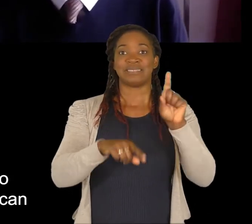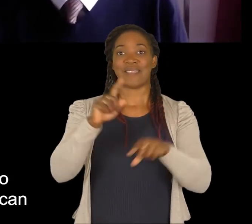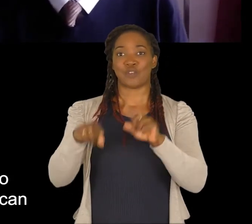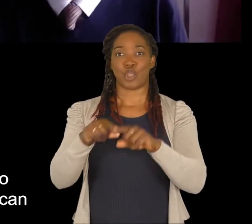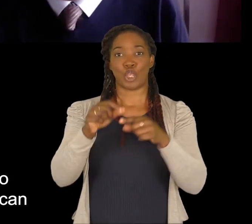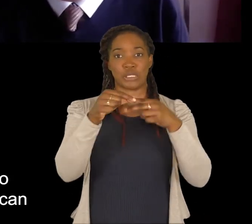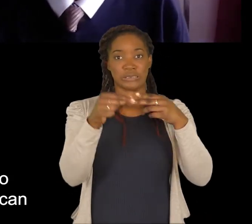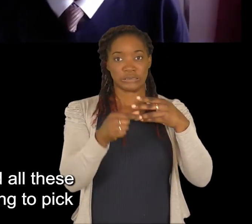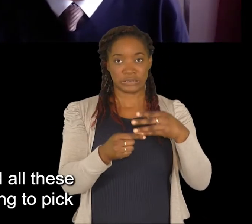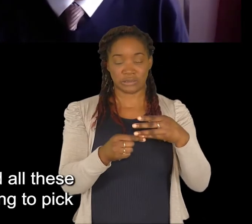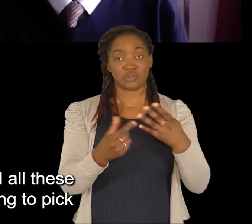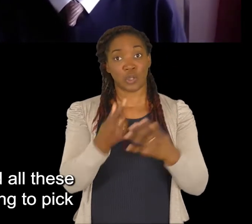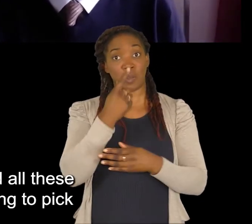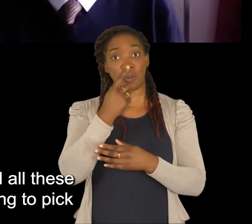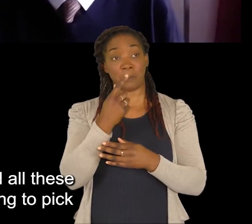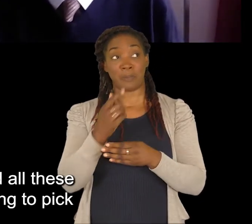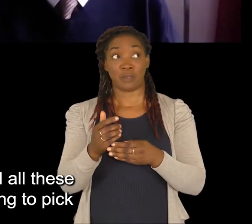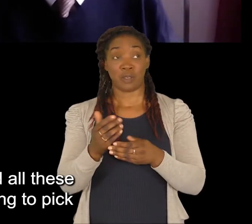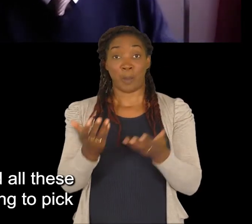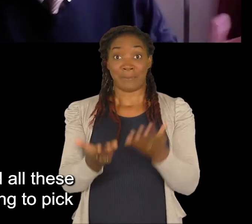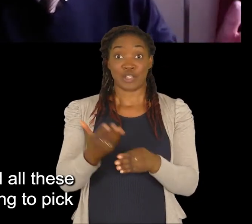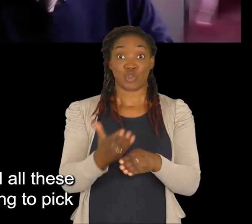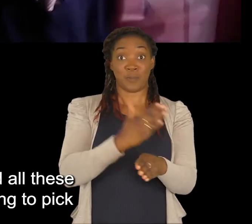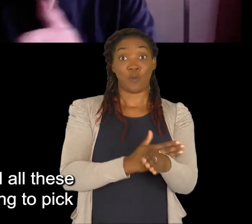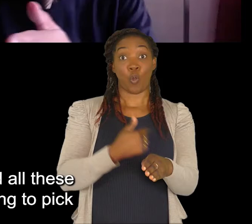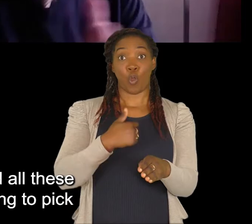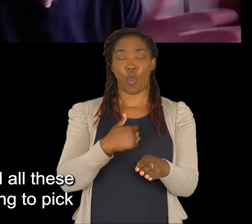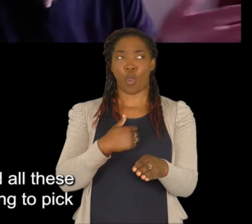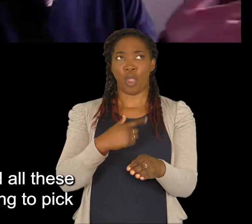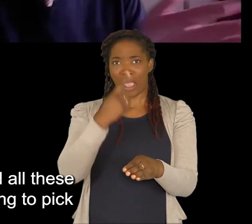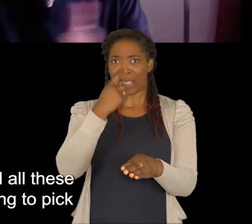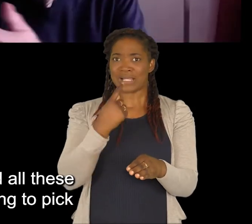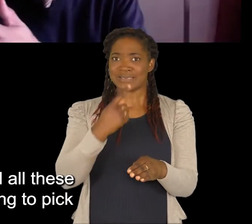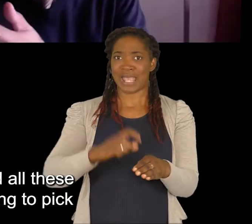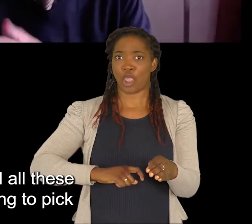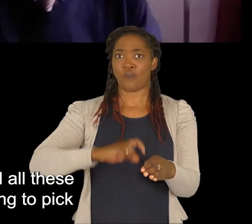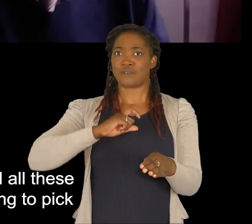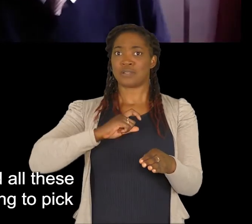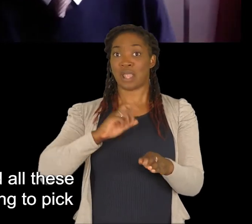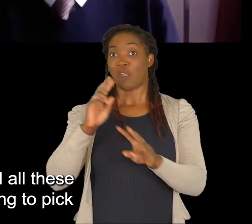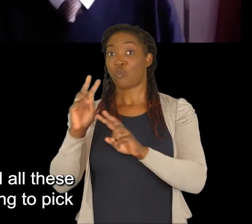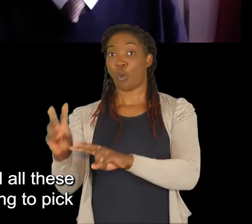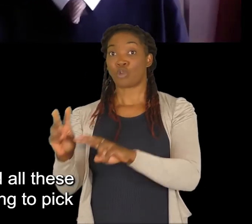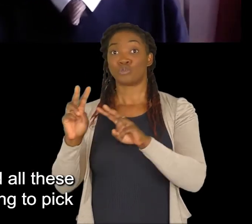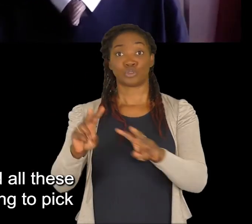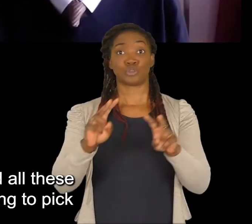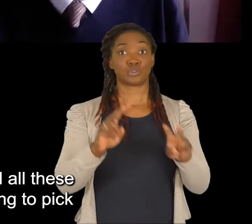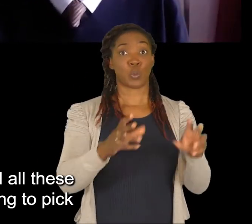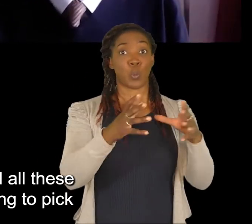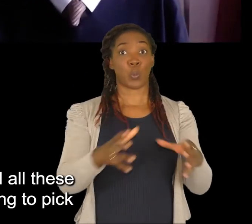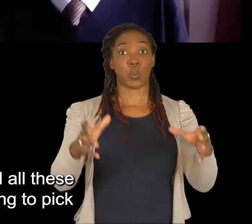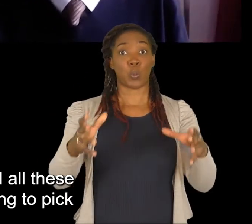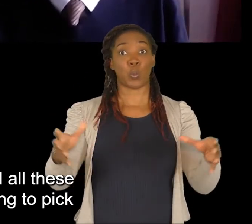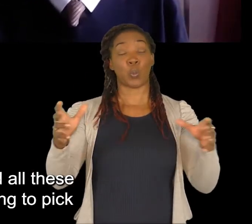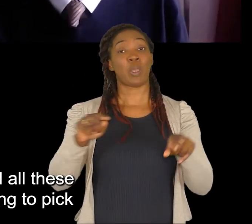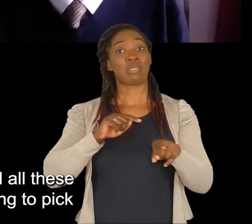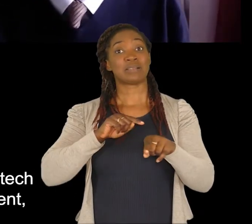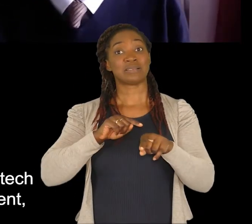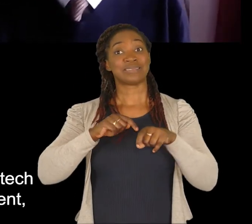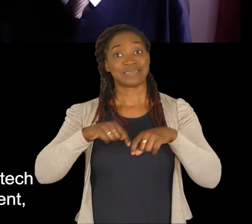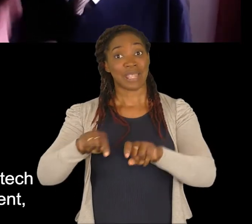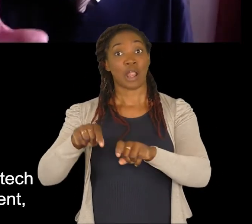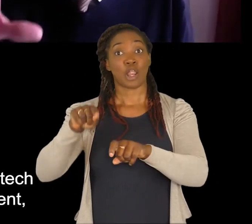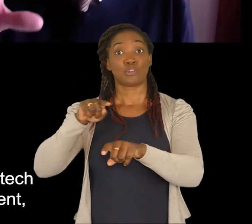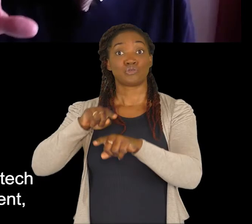been before, right? And I can say that quite confidently because I've watched all the VCs and all the PE firms. I mean, they are still trying to pick